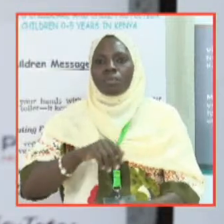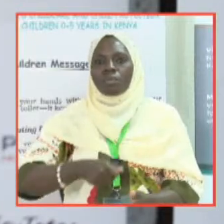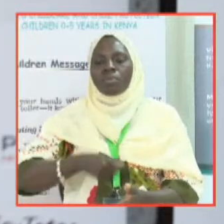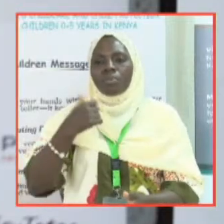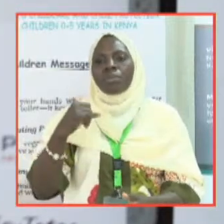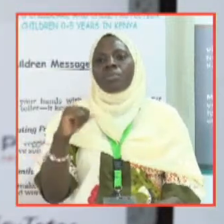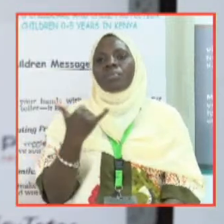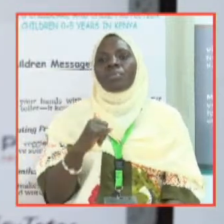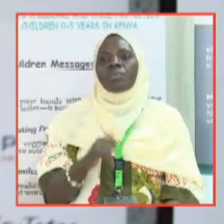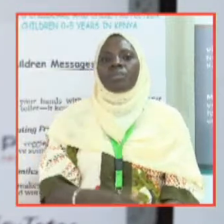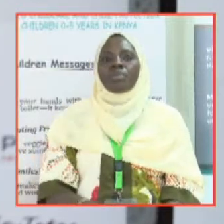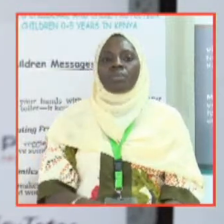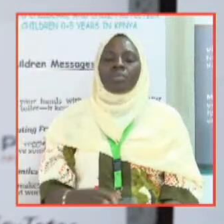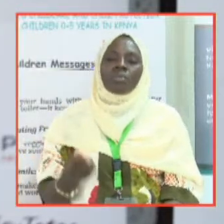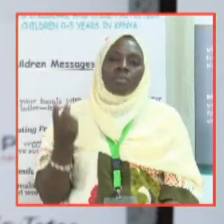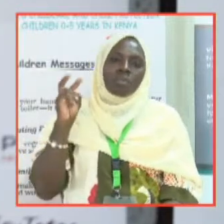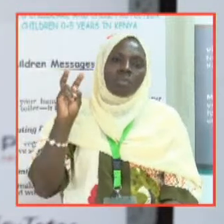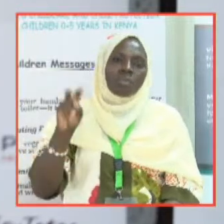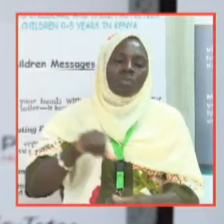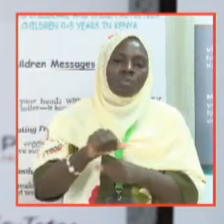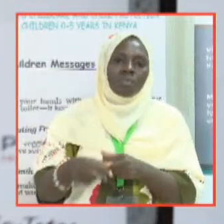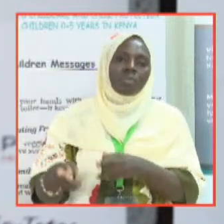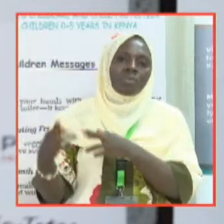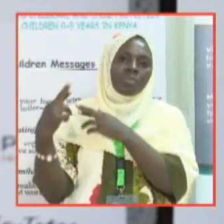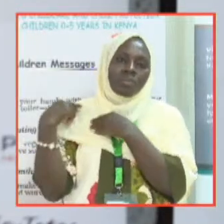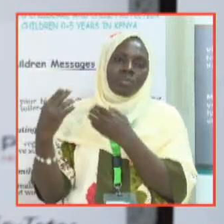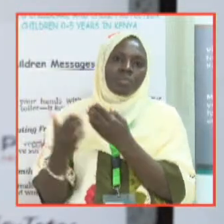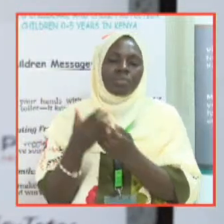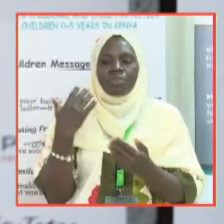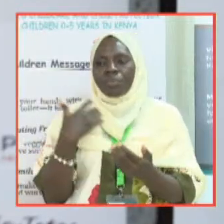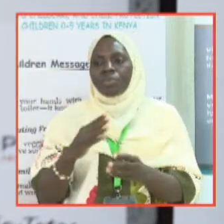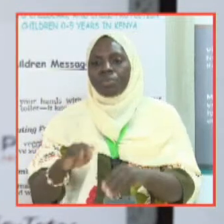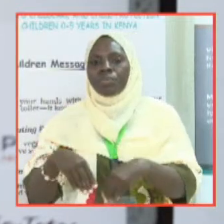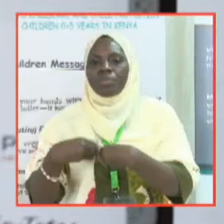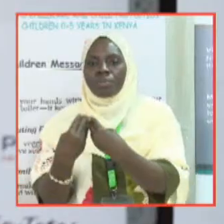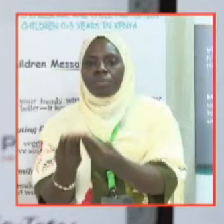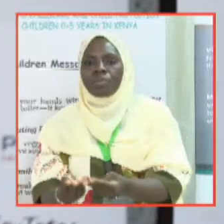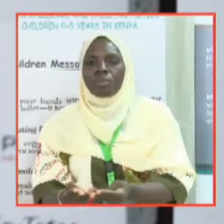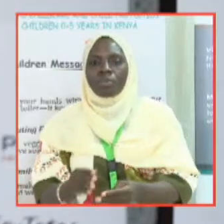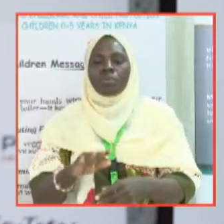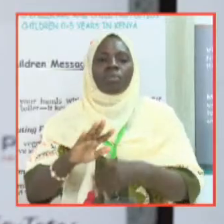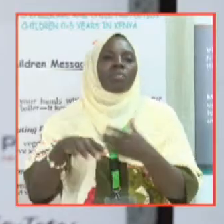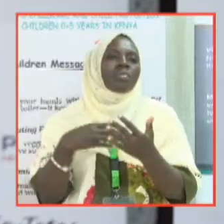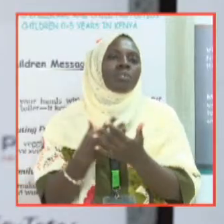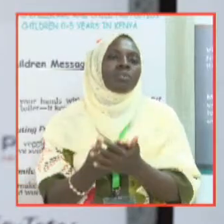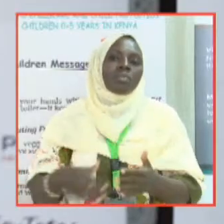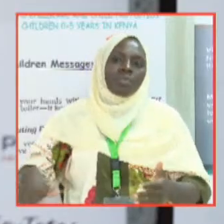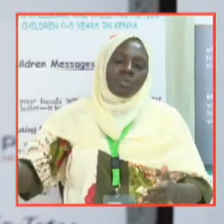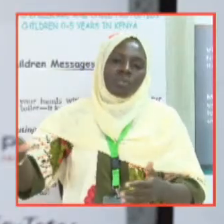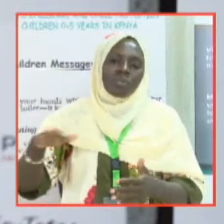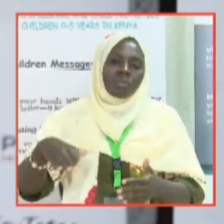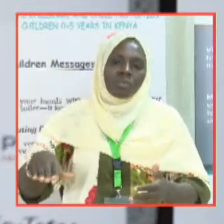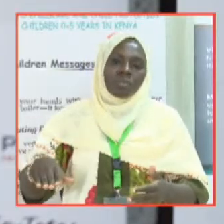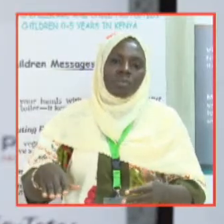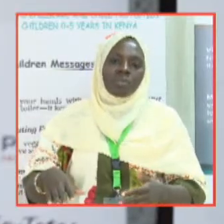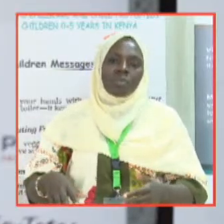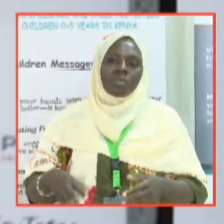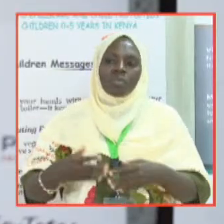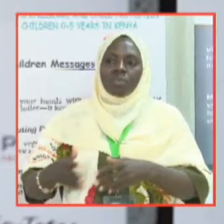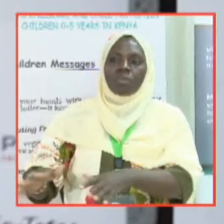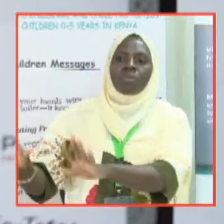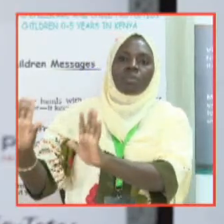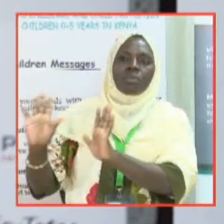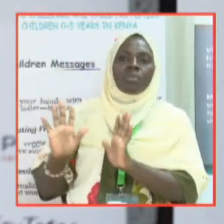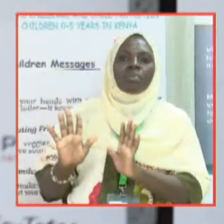to responsive caregiving, we noted that generally, this is an area that has been neglected.